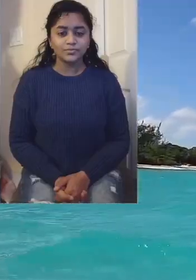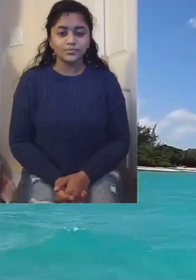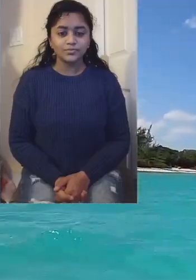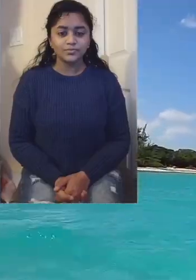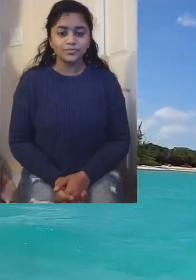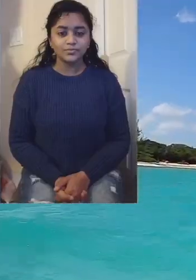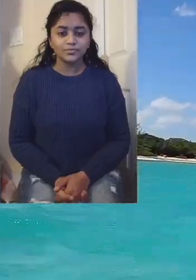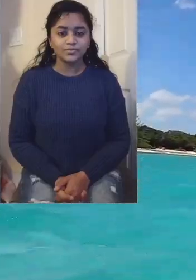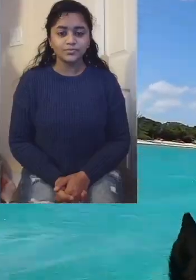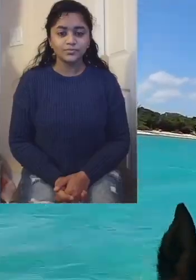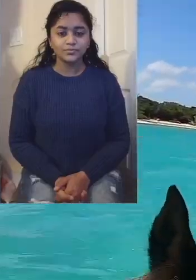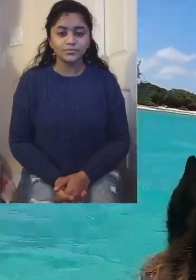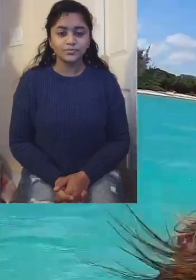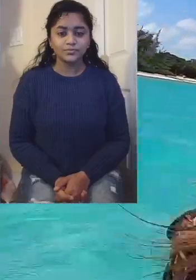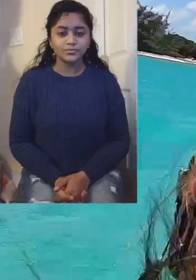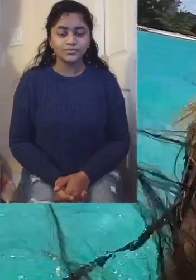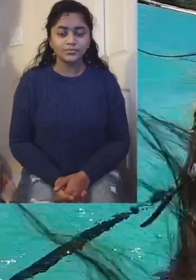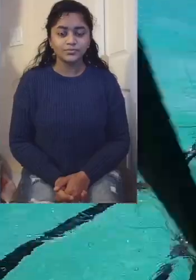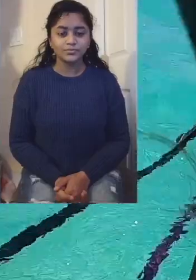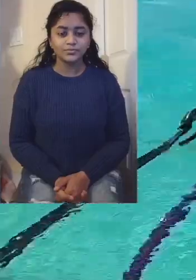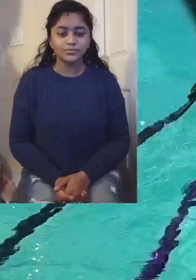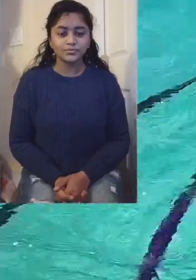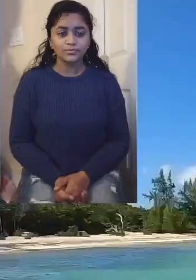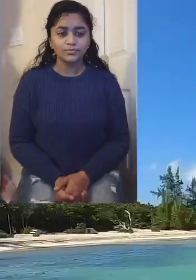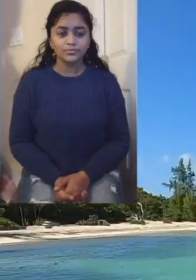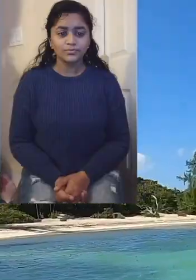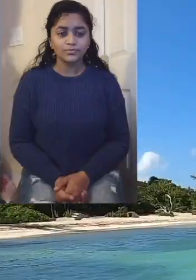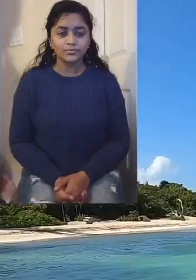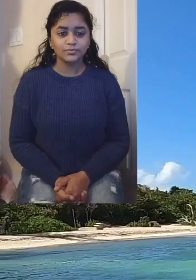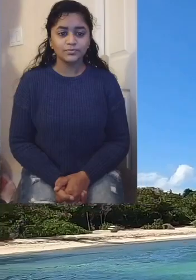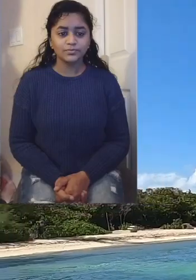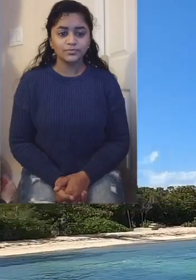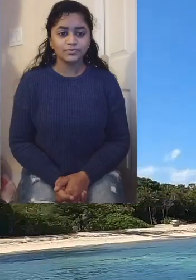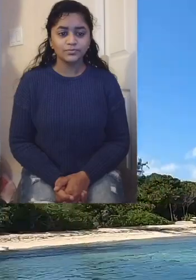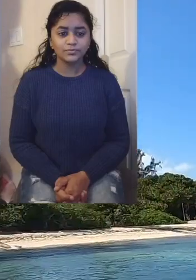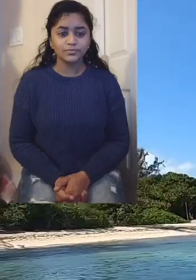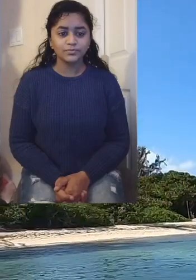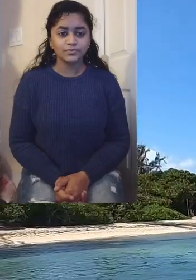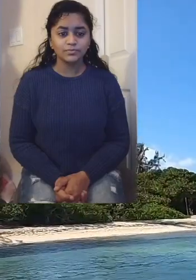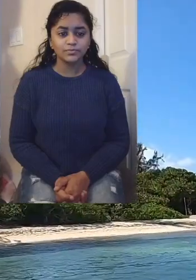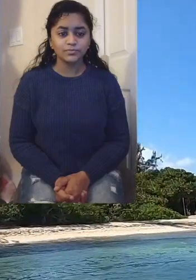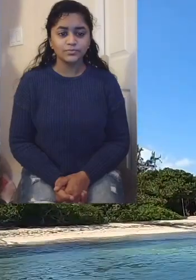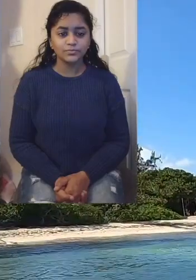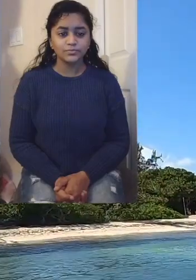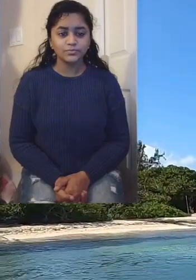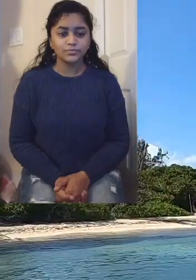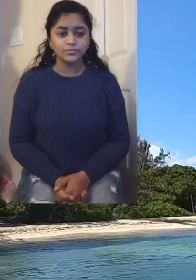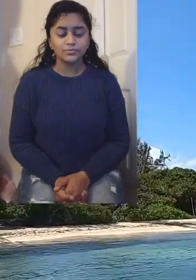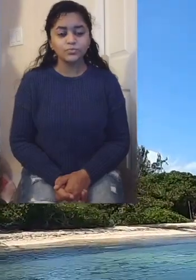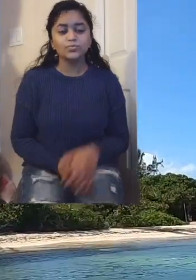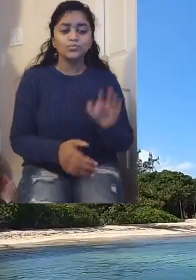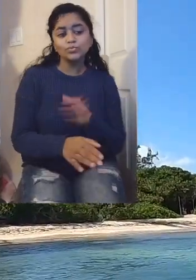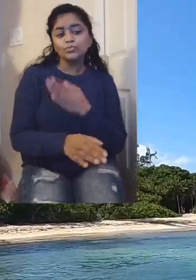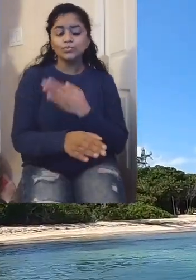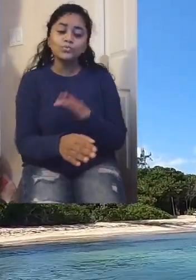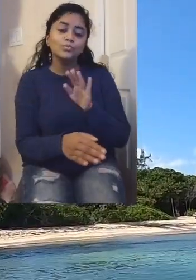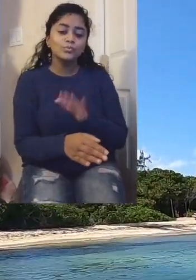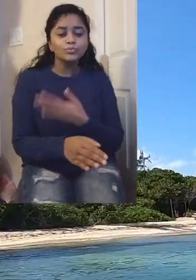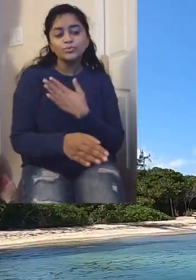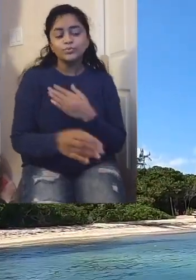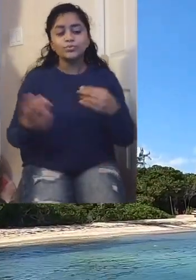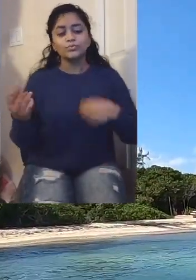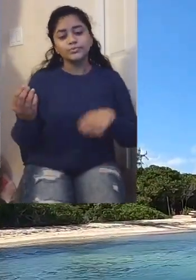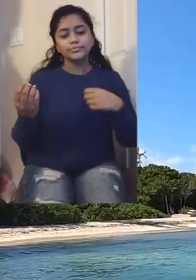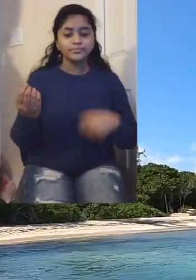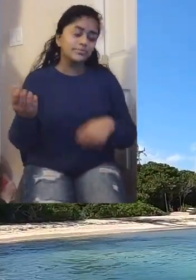loud noises in the water. Sounds like a Yamaha engine going off. That's normal. They're just using the full capacity of their lungs in the